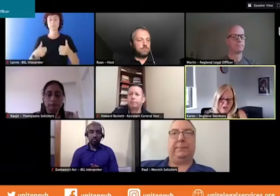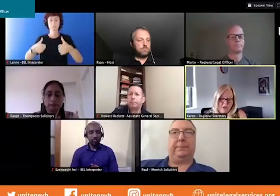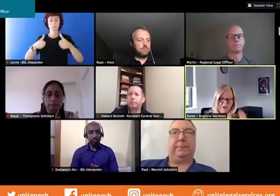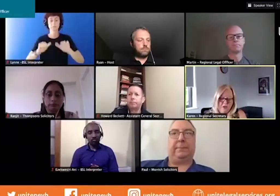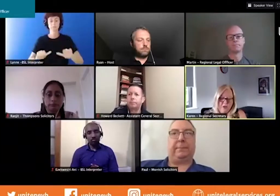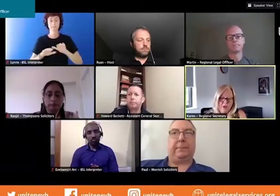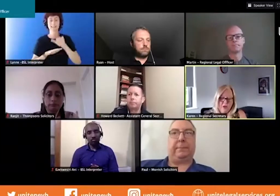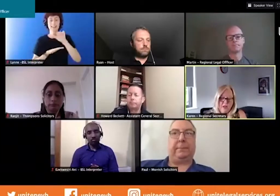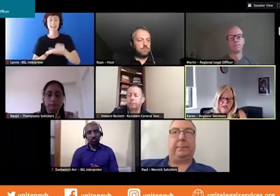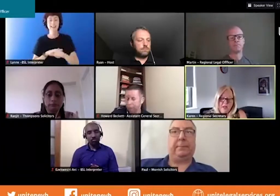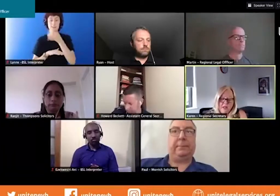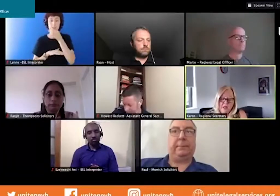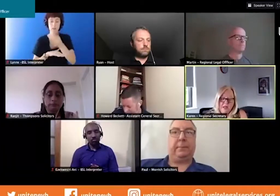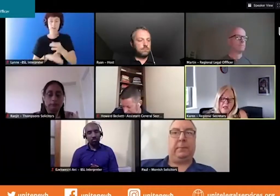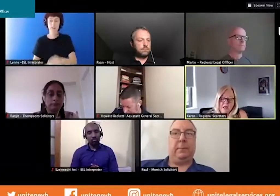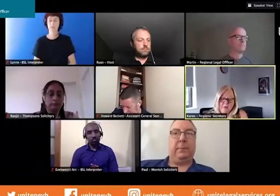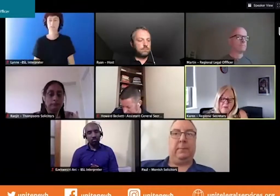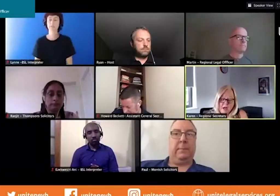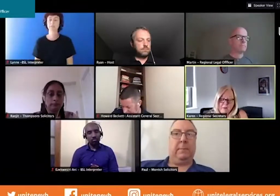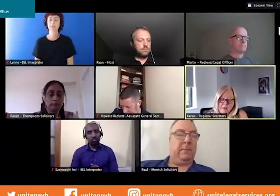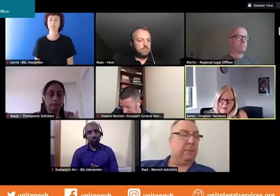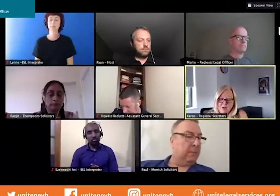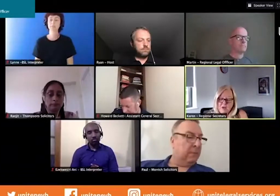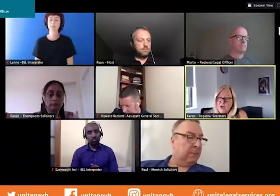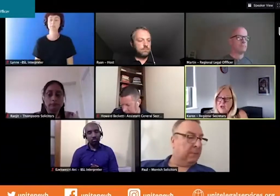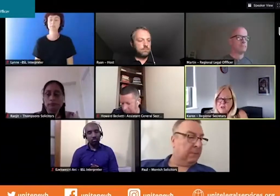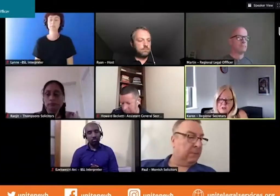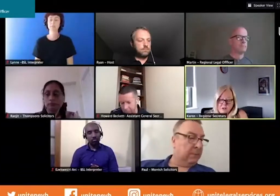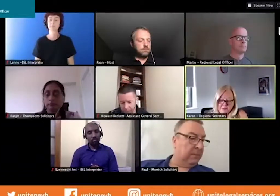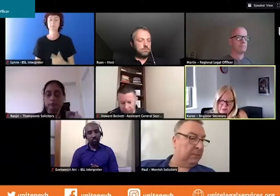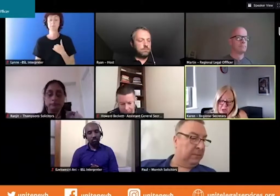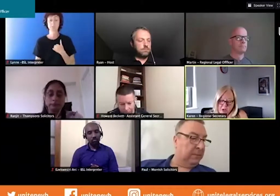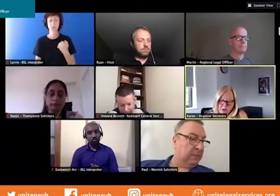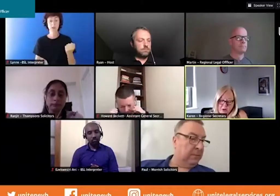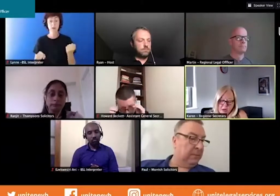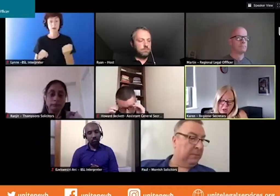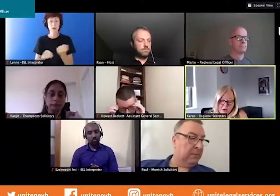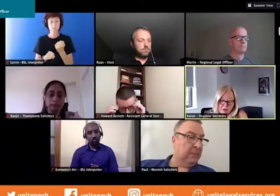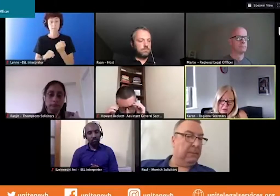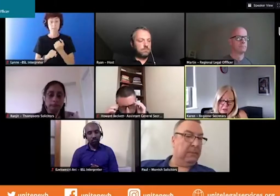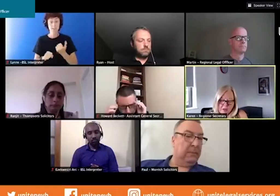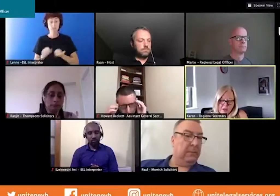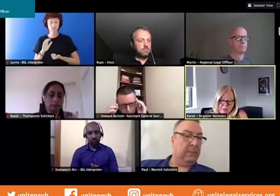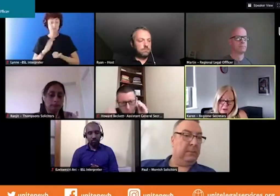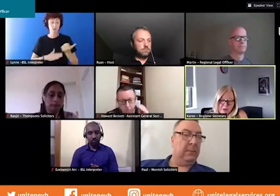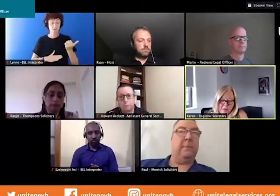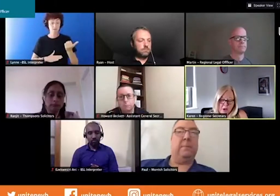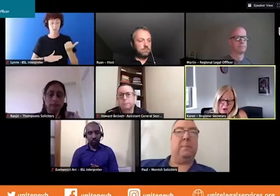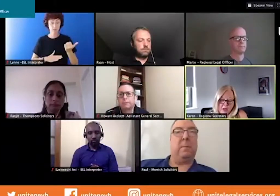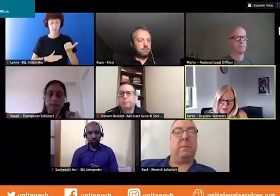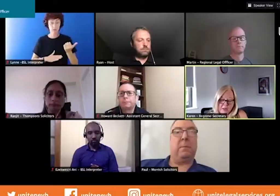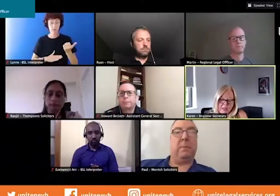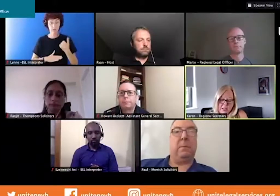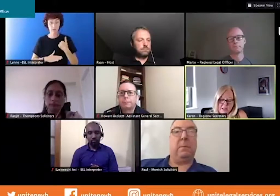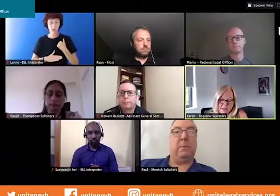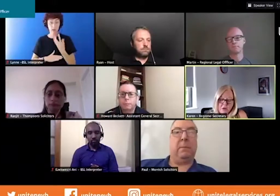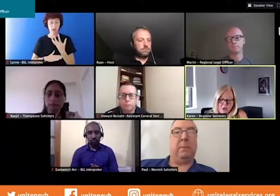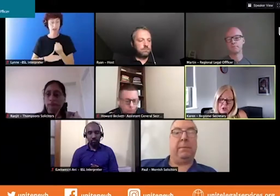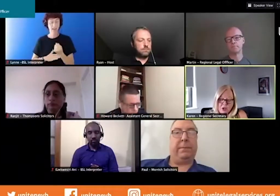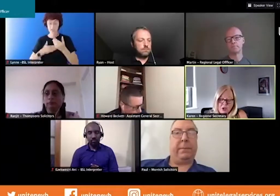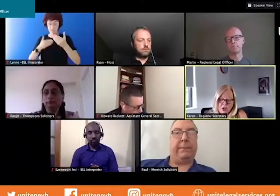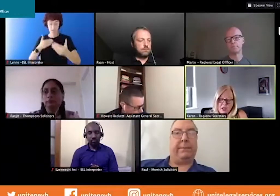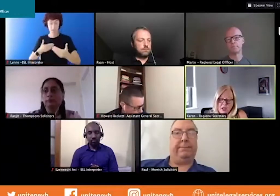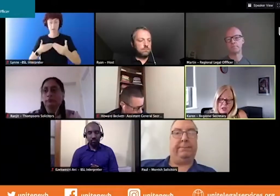our third question. Okay. I'm being made redundant. During my notice period, my employer has said I